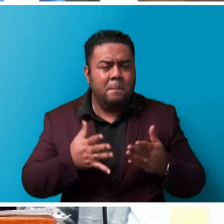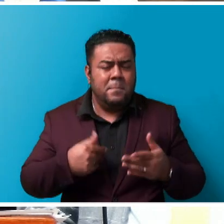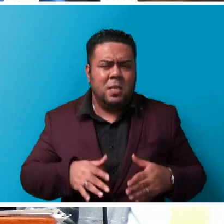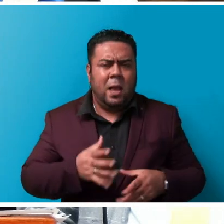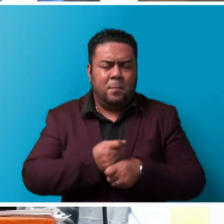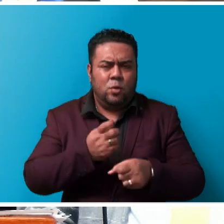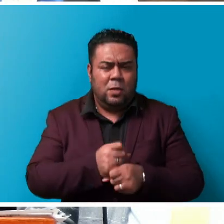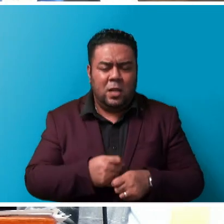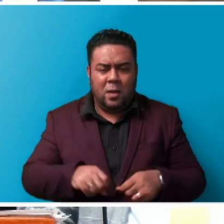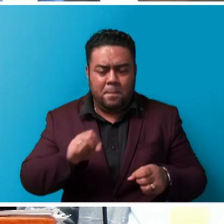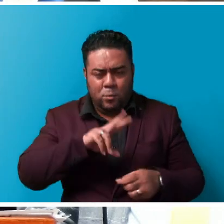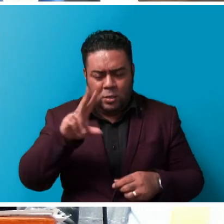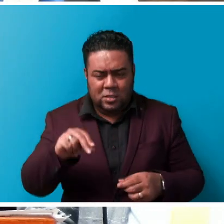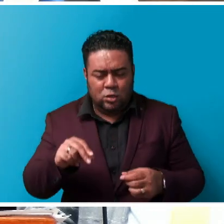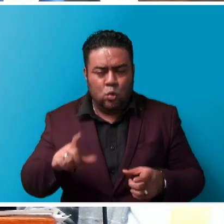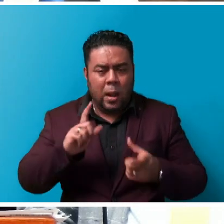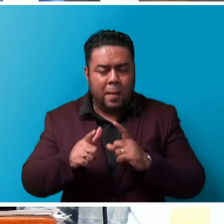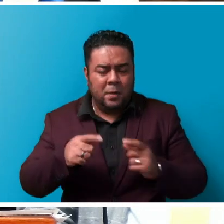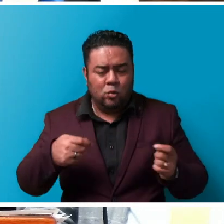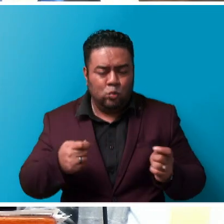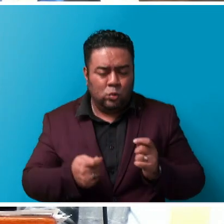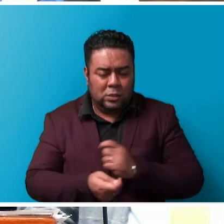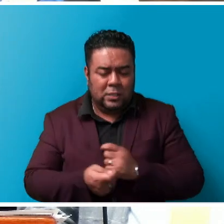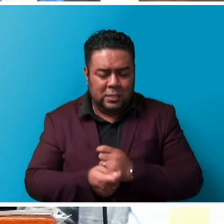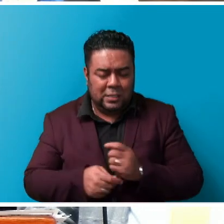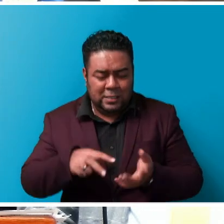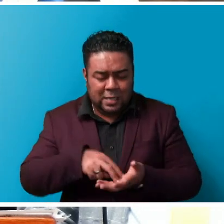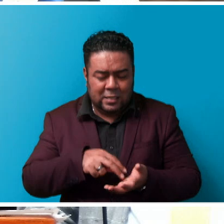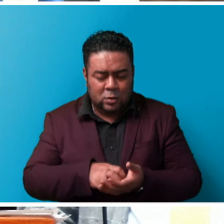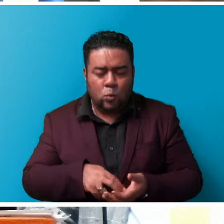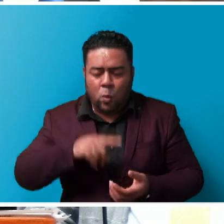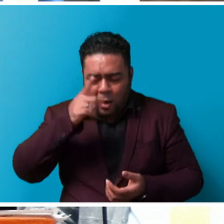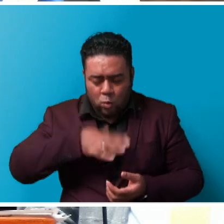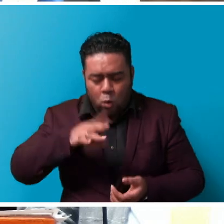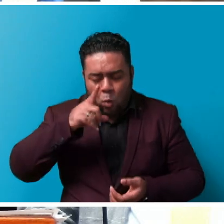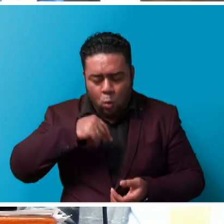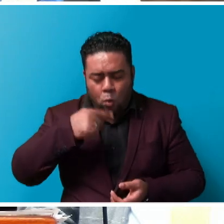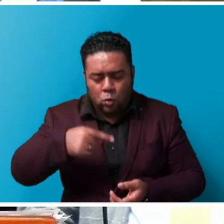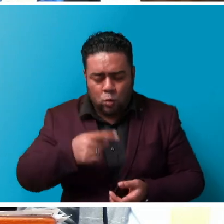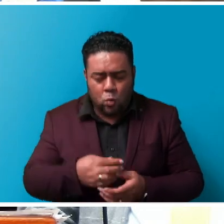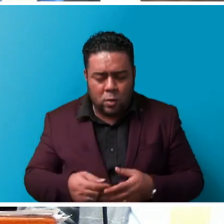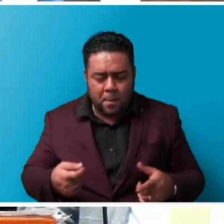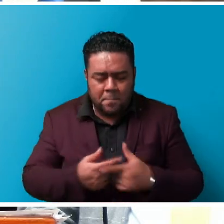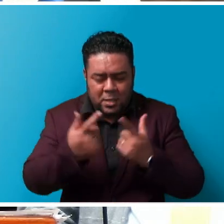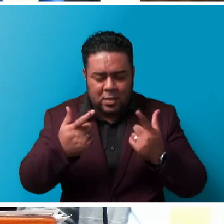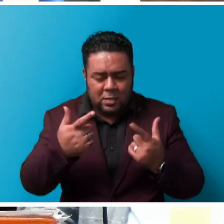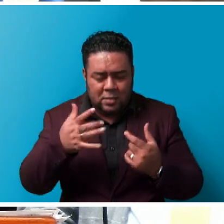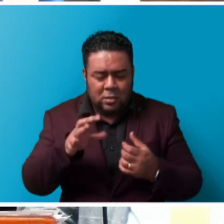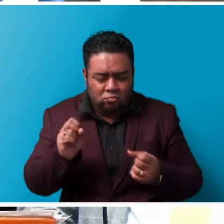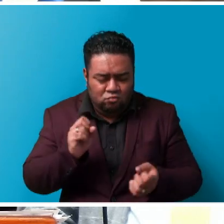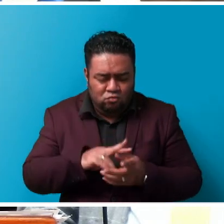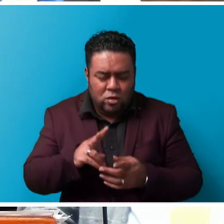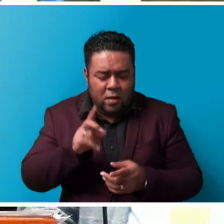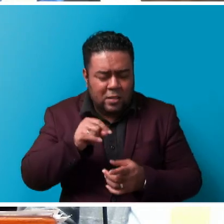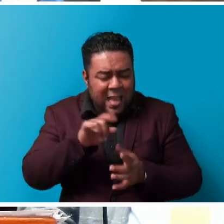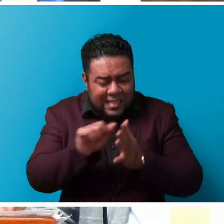bridges to climate resilience standard will continue with the support of our major development partners, as already alluded to by the